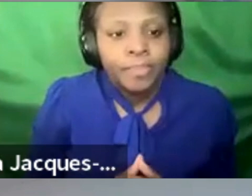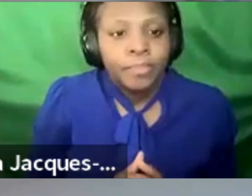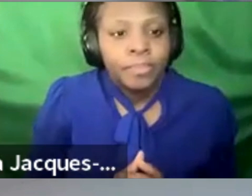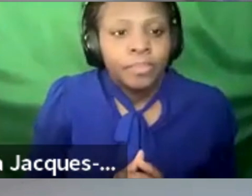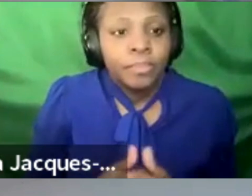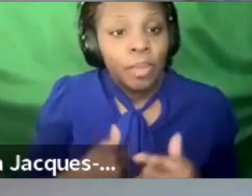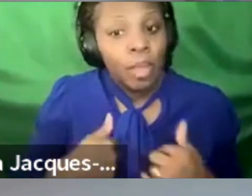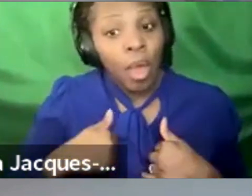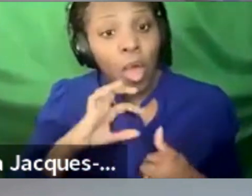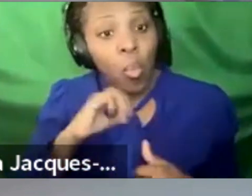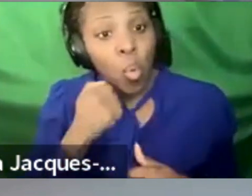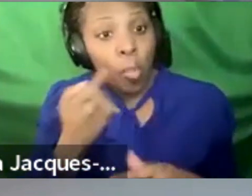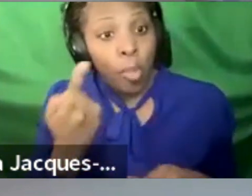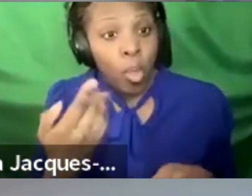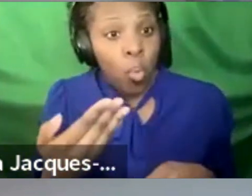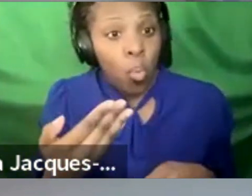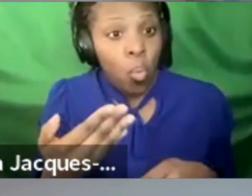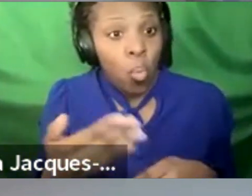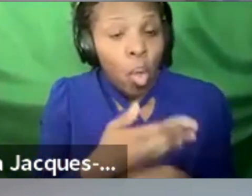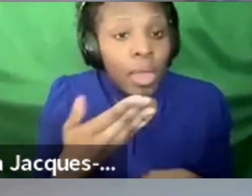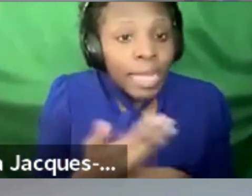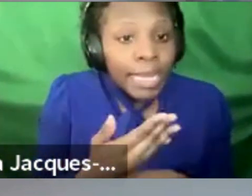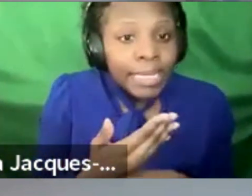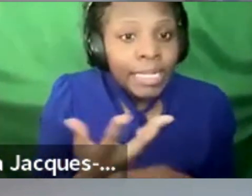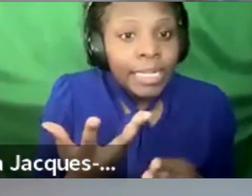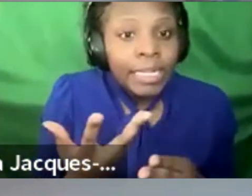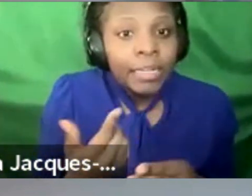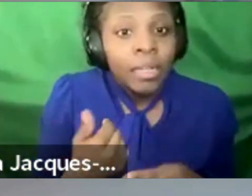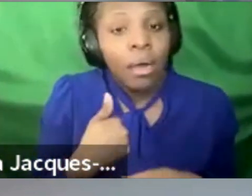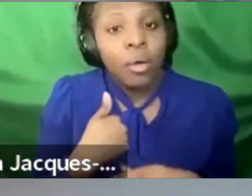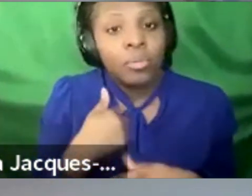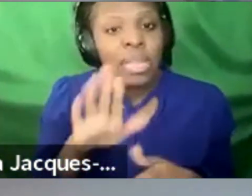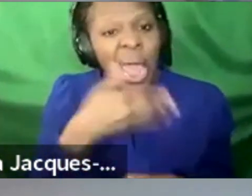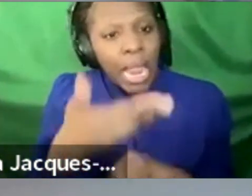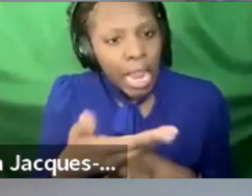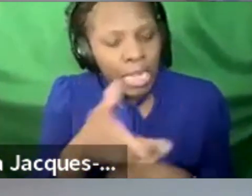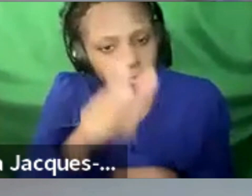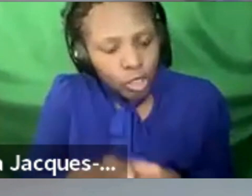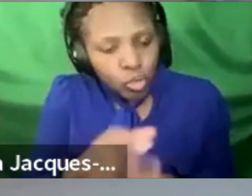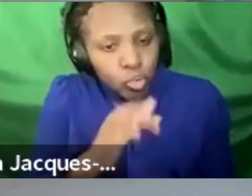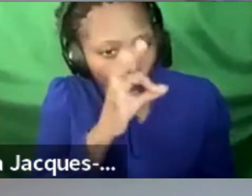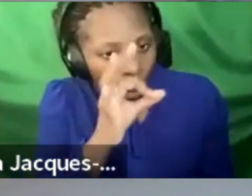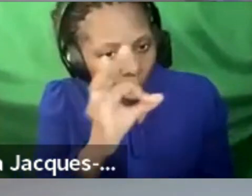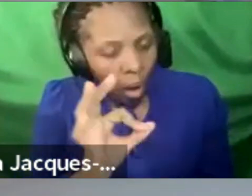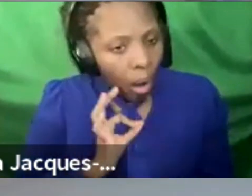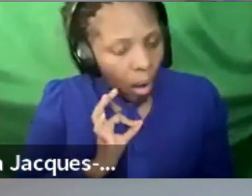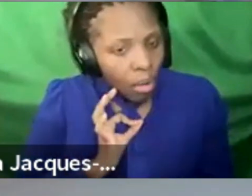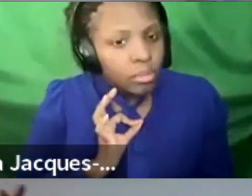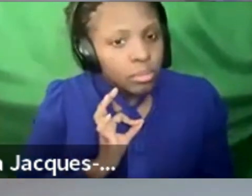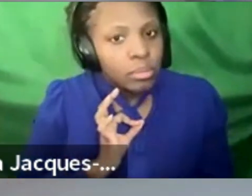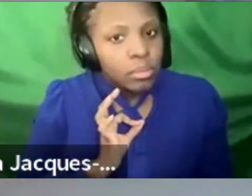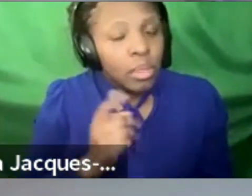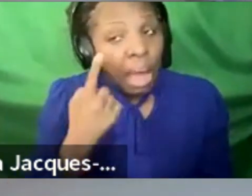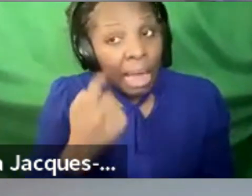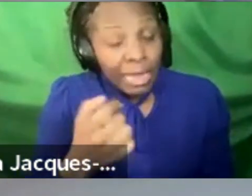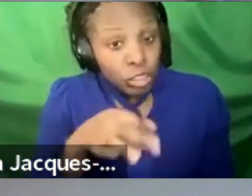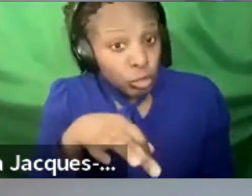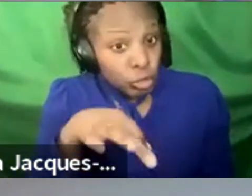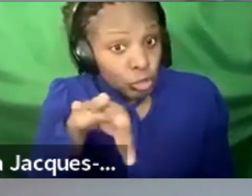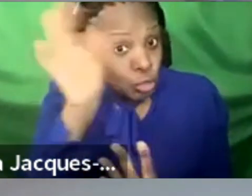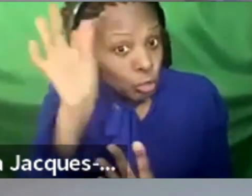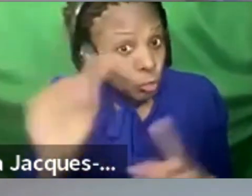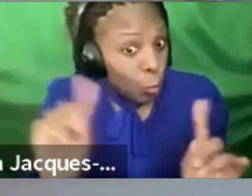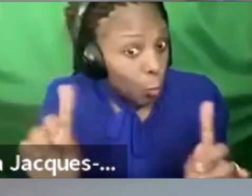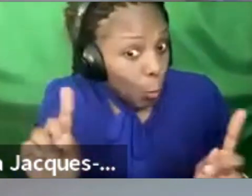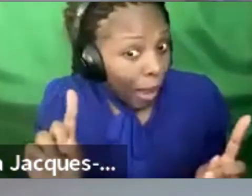I'm going to be working on, because I was the last one to be asked, I could choose what was left.